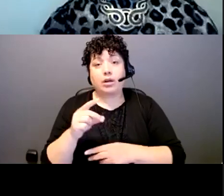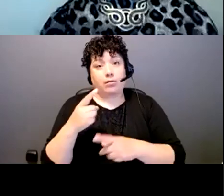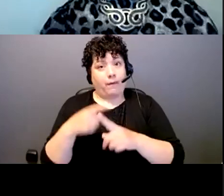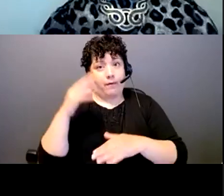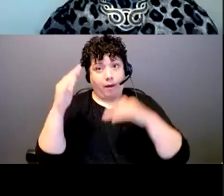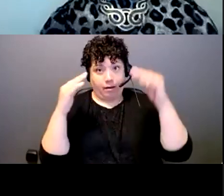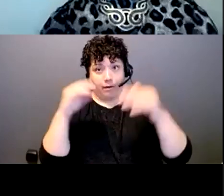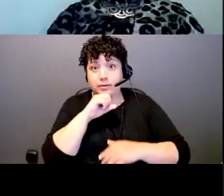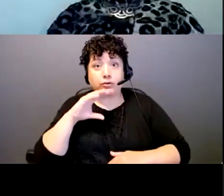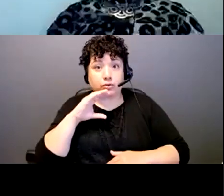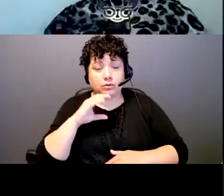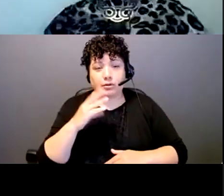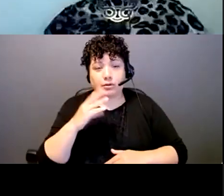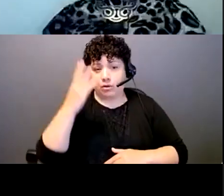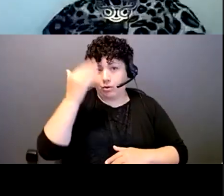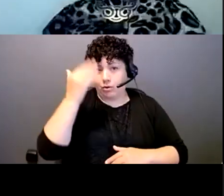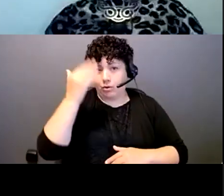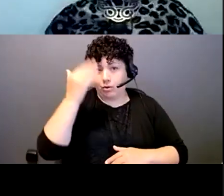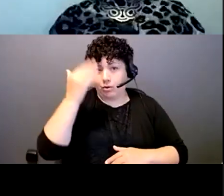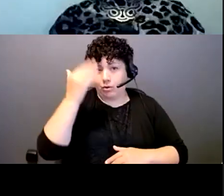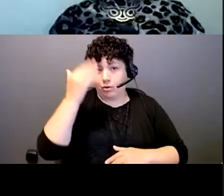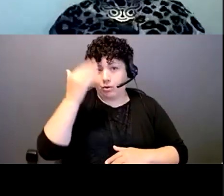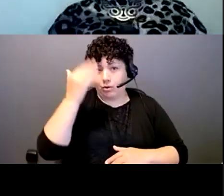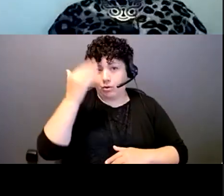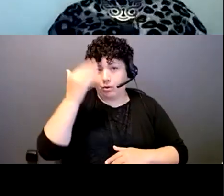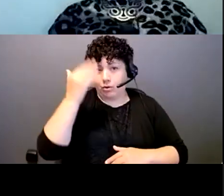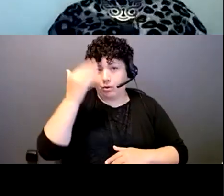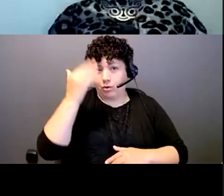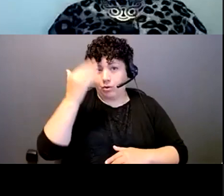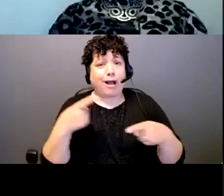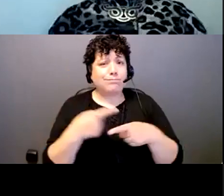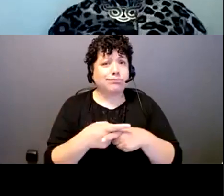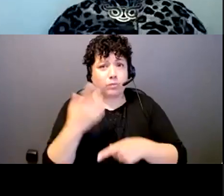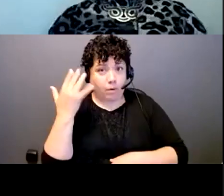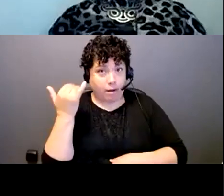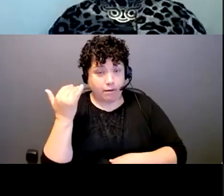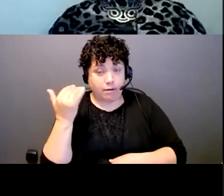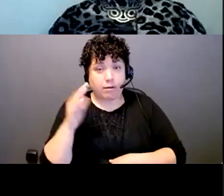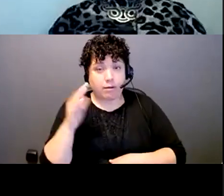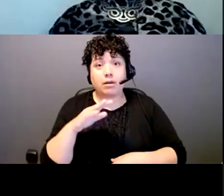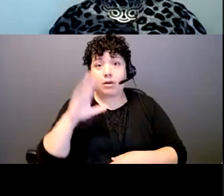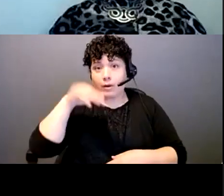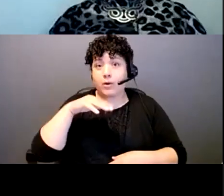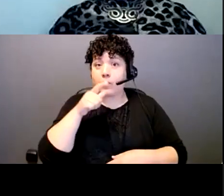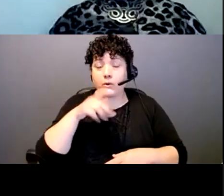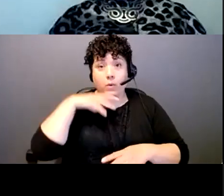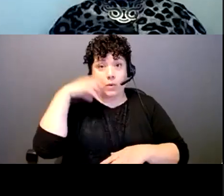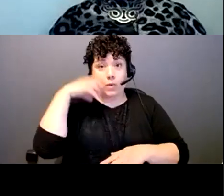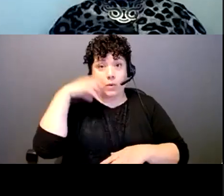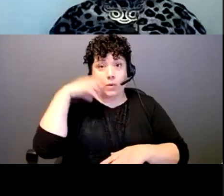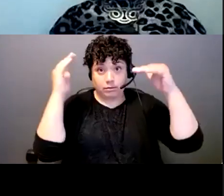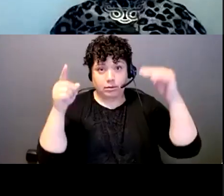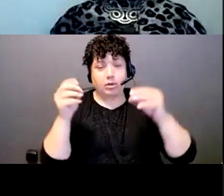So why is geriatric addictions a problem? So we know that older adults have a greater risk for falls